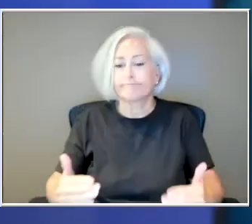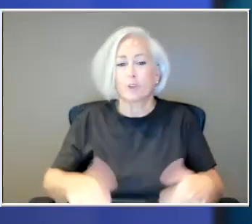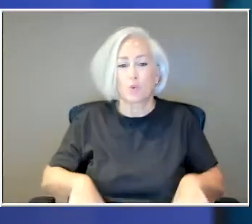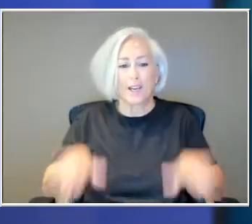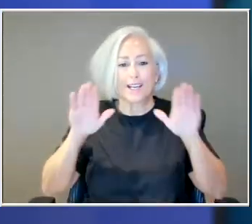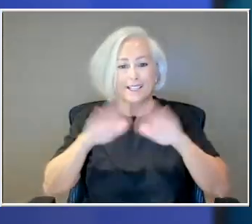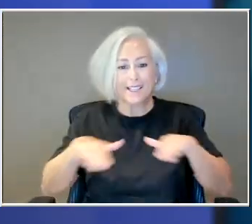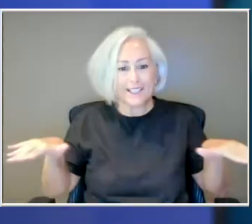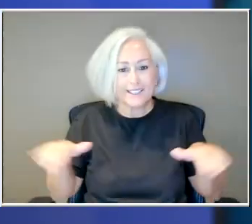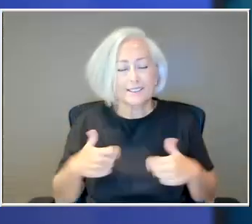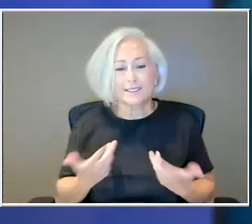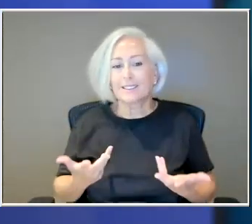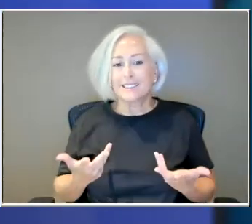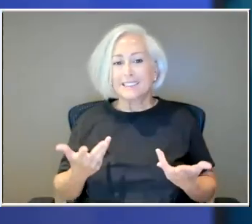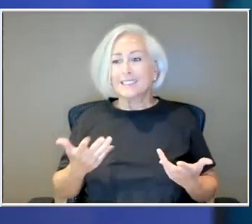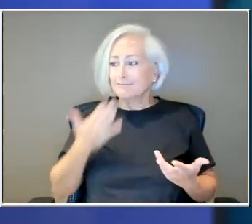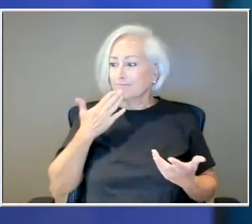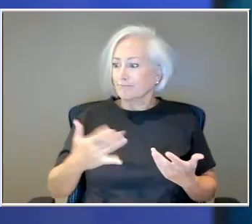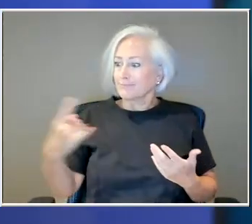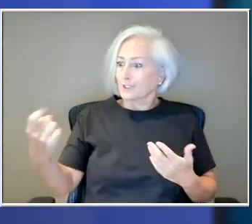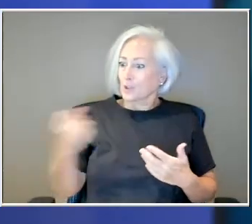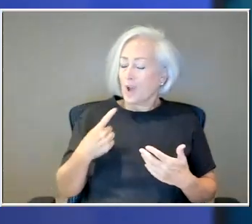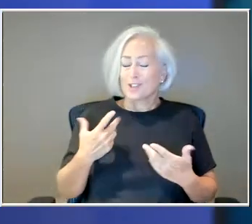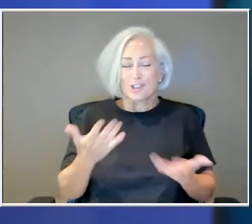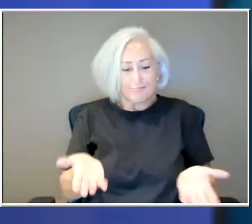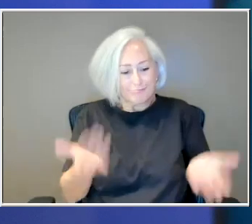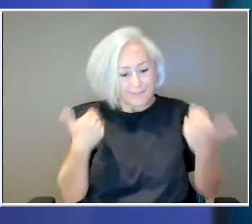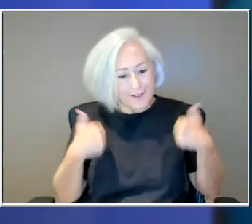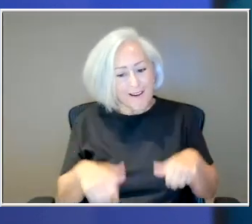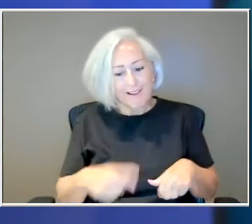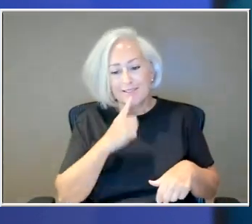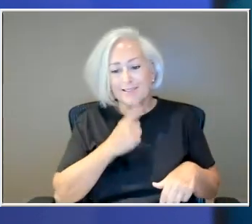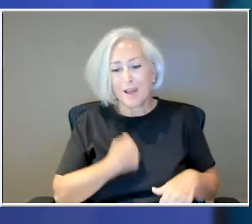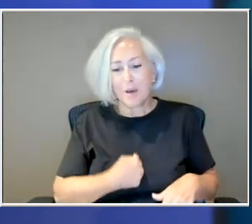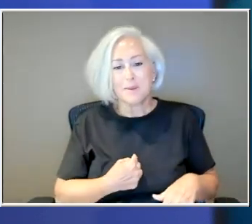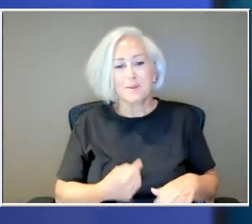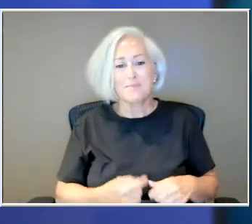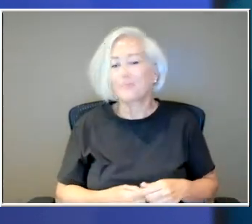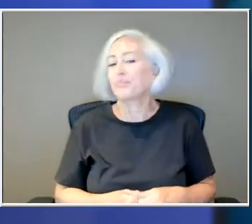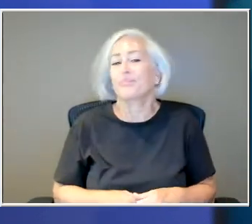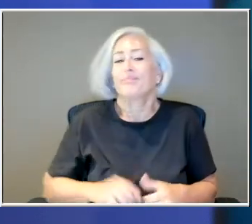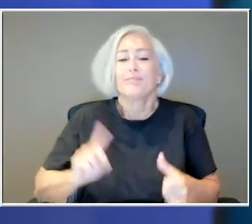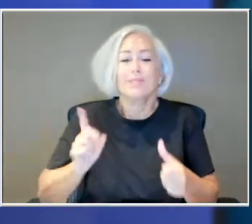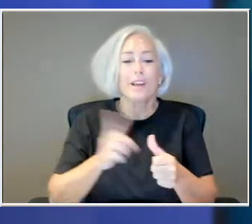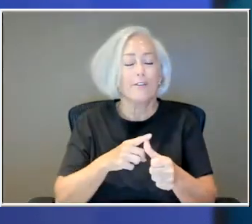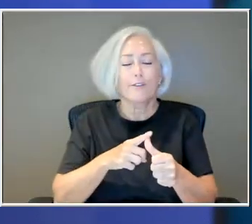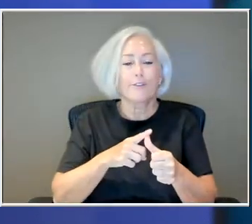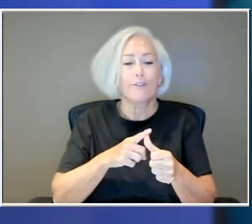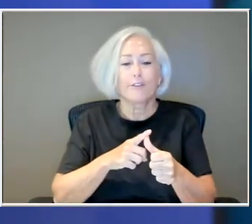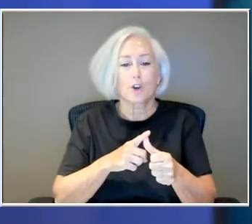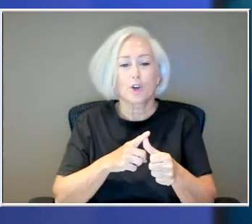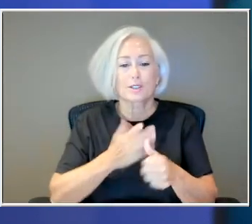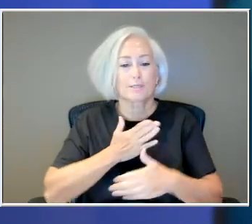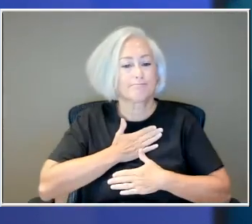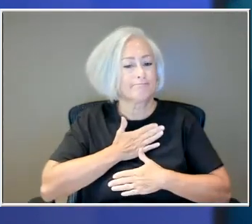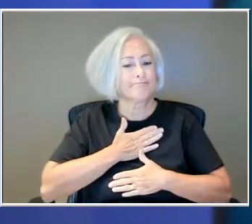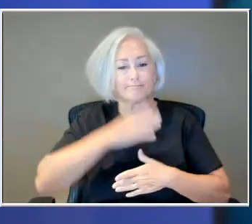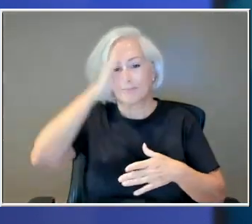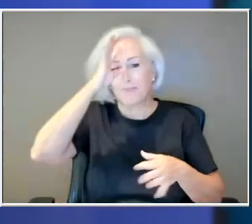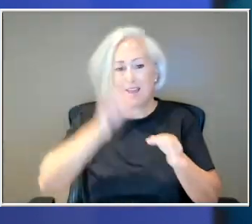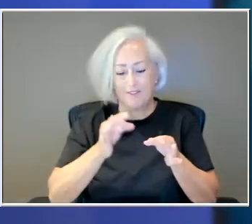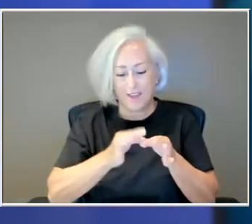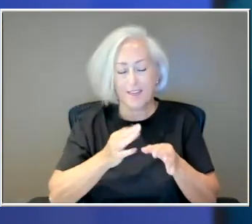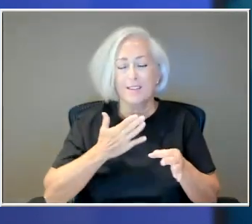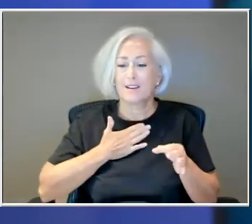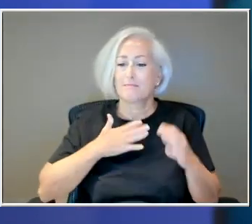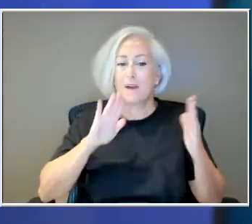but yeah. Let me have it. Yeah, I would say first and foremost my faith and our community, but I've